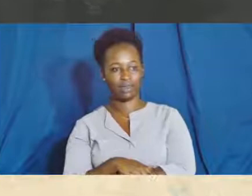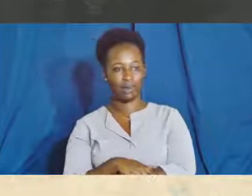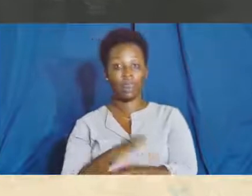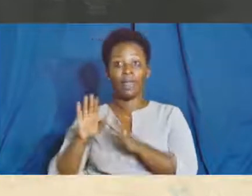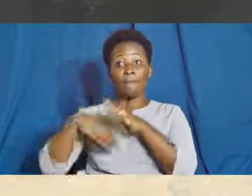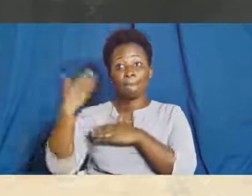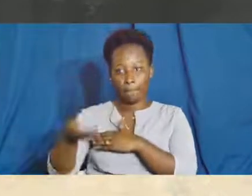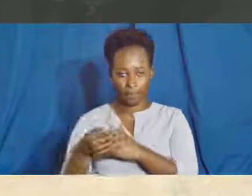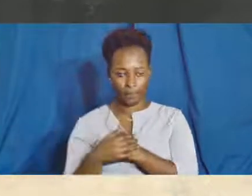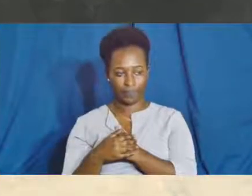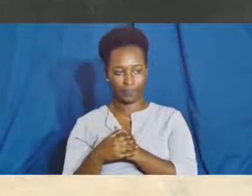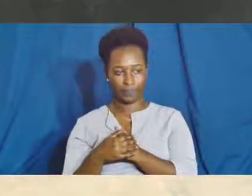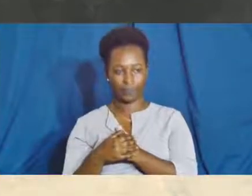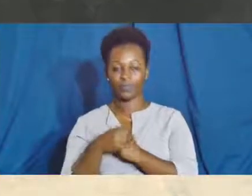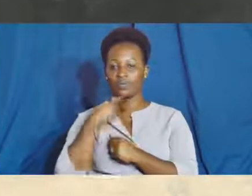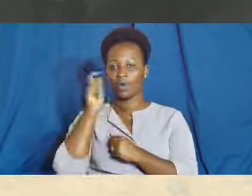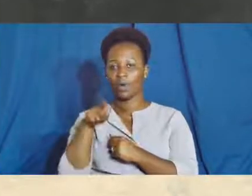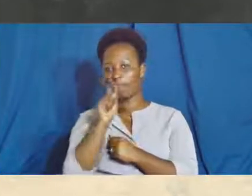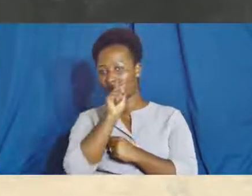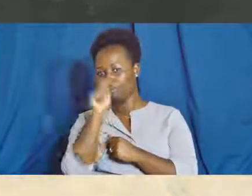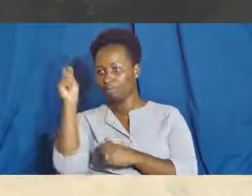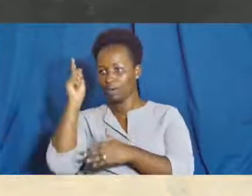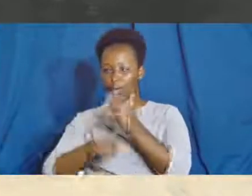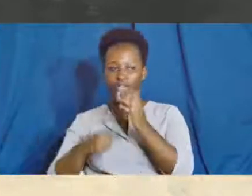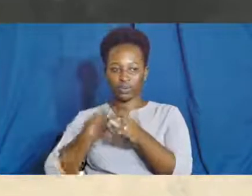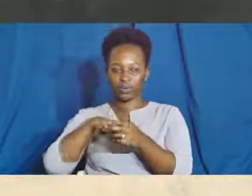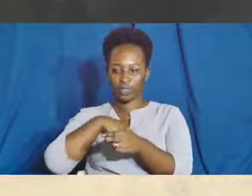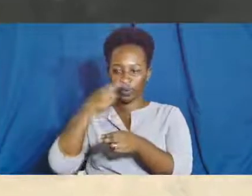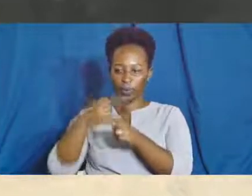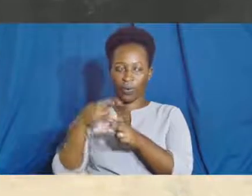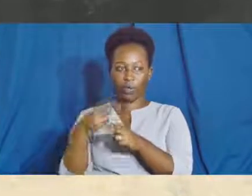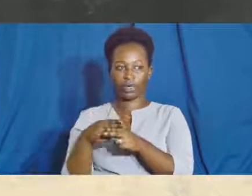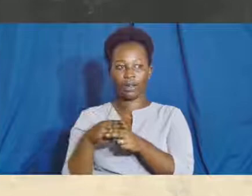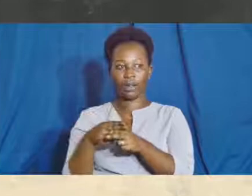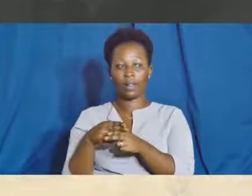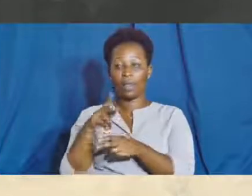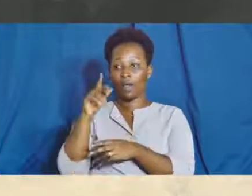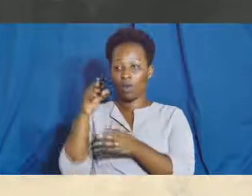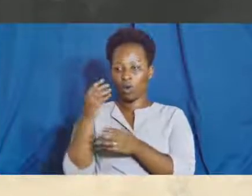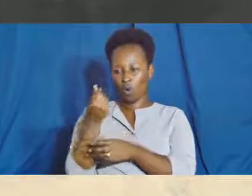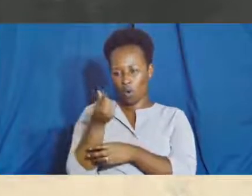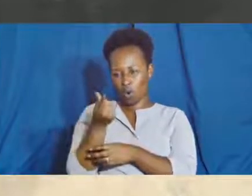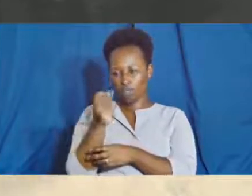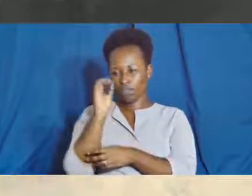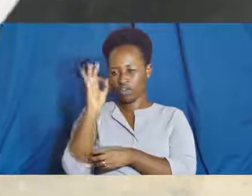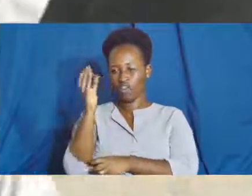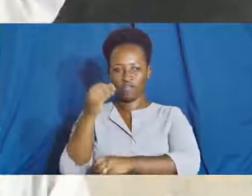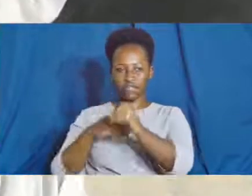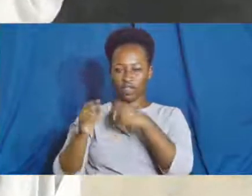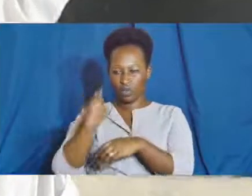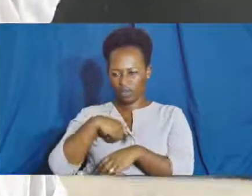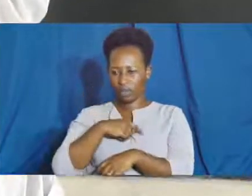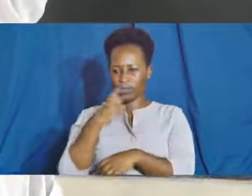Then after, you have to subtract what you call cost of sales. Remember, we are looking, or we are in the process